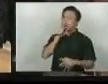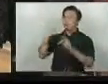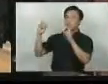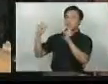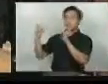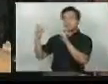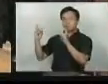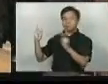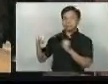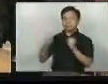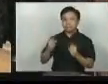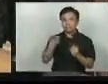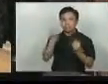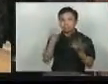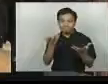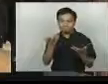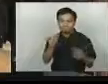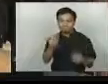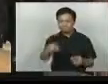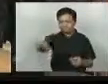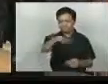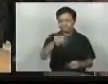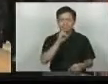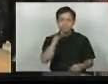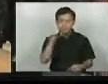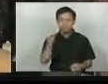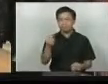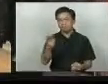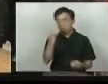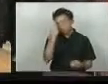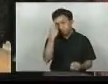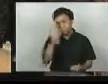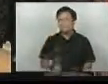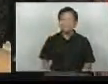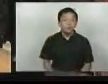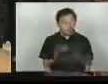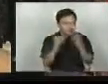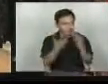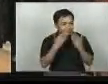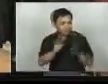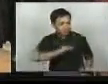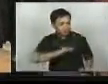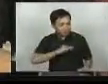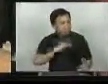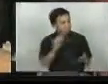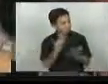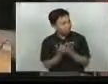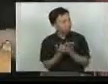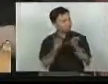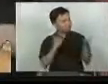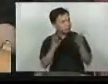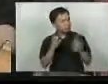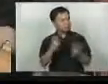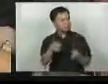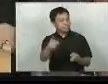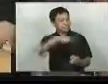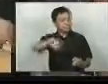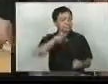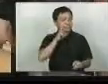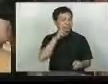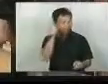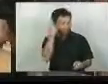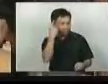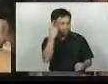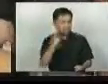Bulls show. So thank you so much, Marvin. You're doing our audience a great service. And let's going